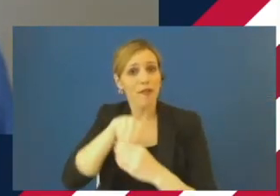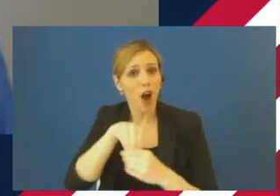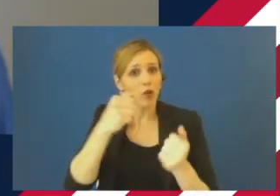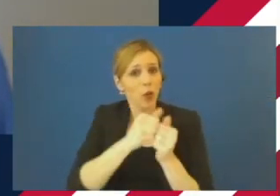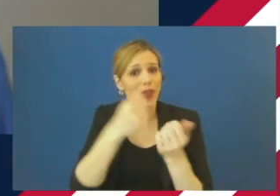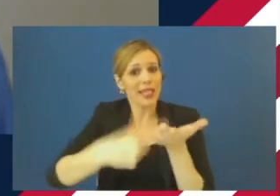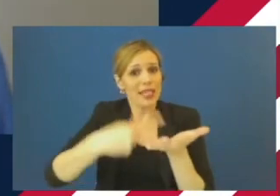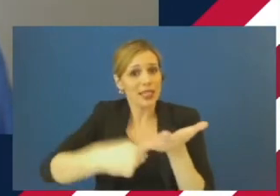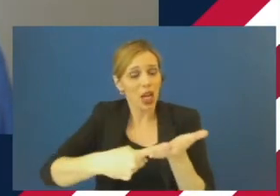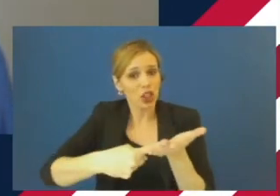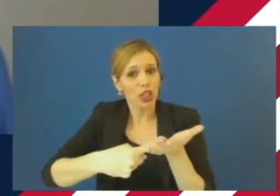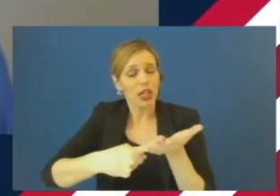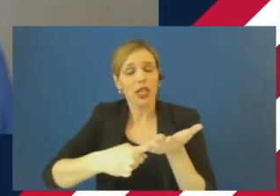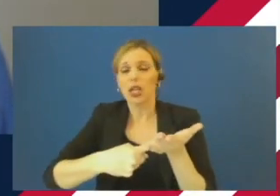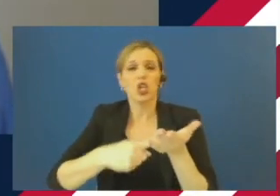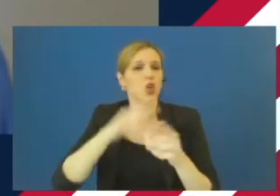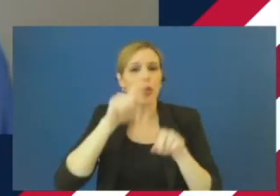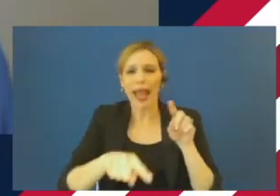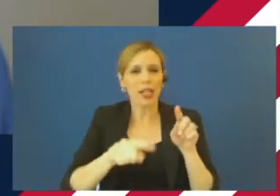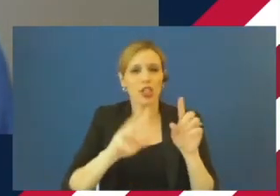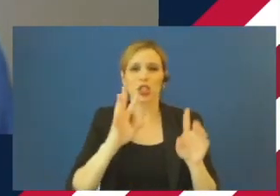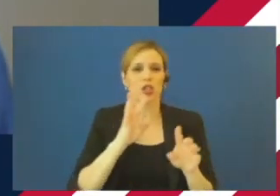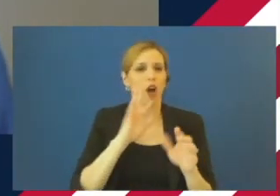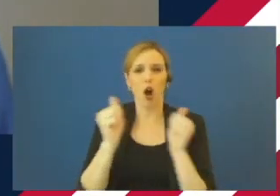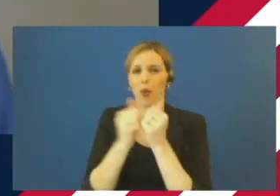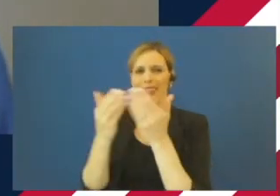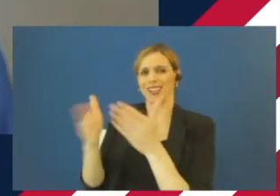to the mainstream groups. It's talking to